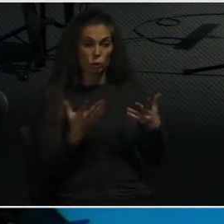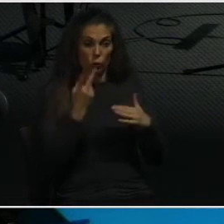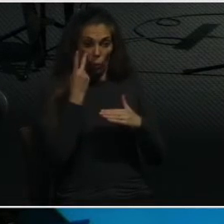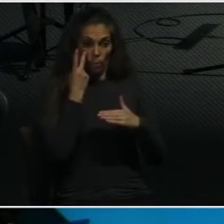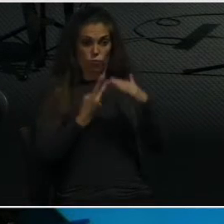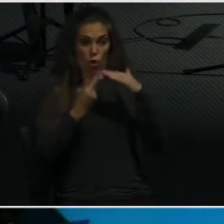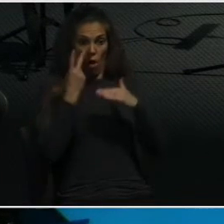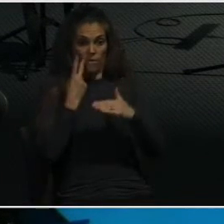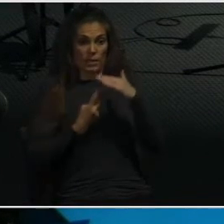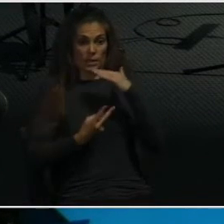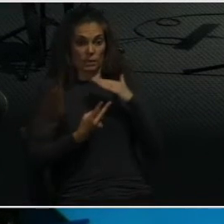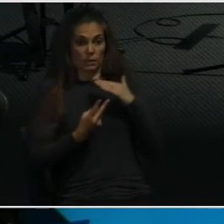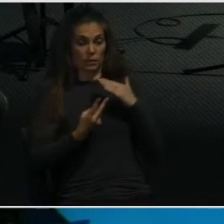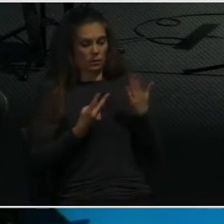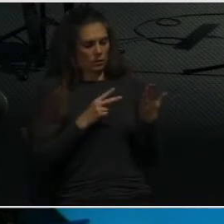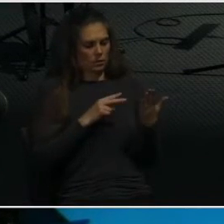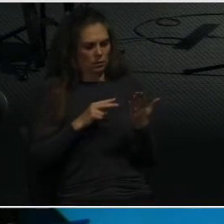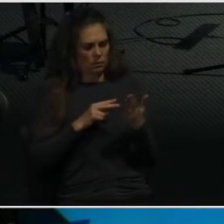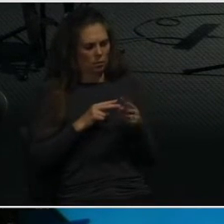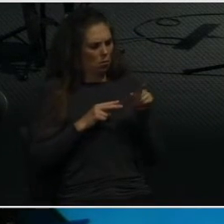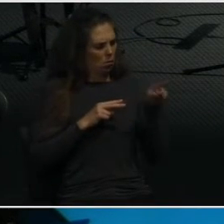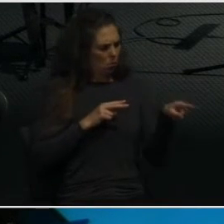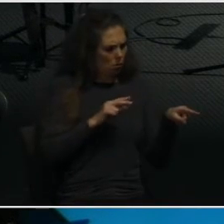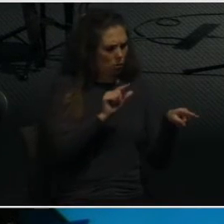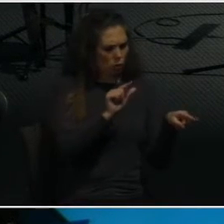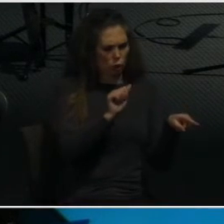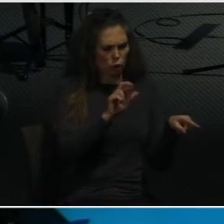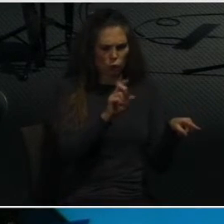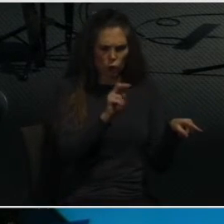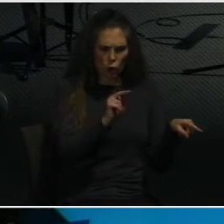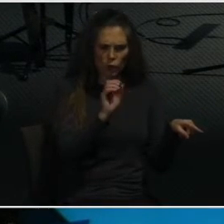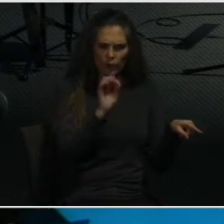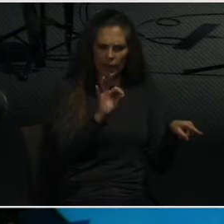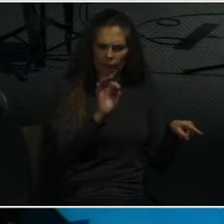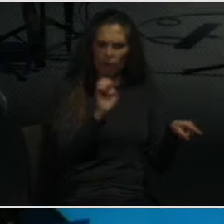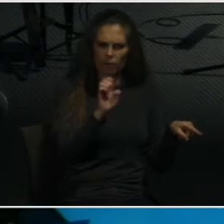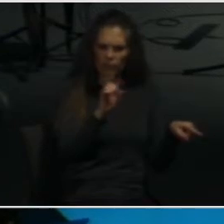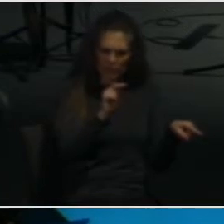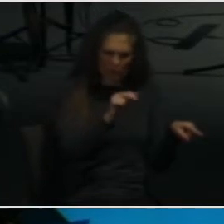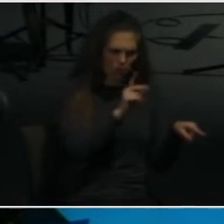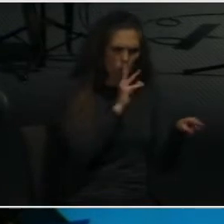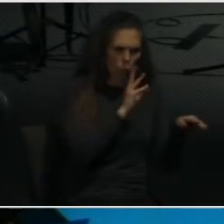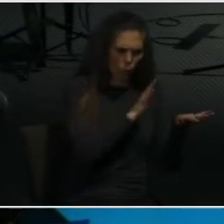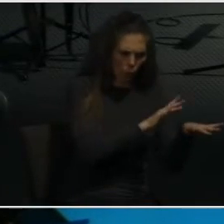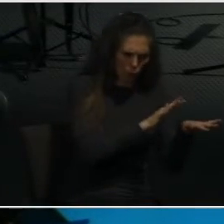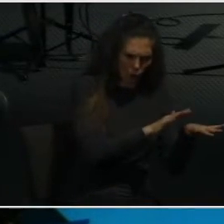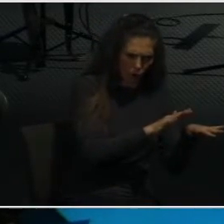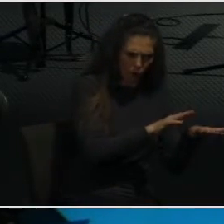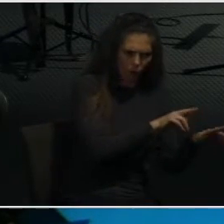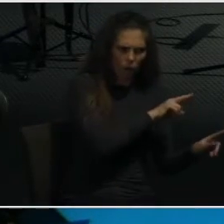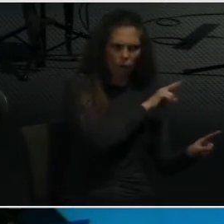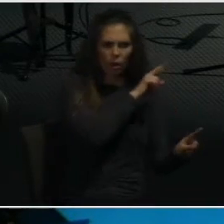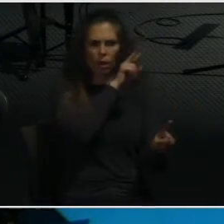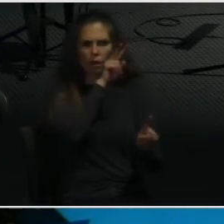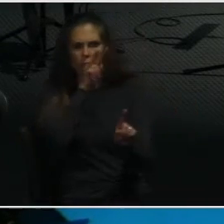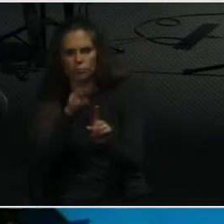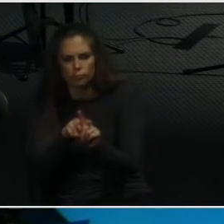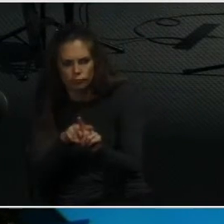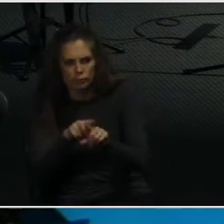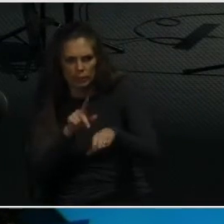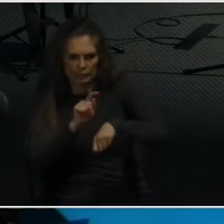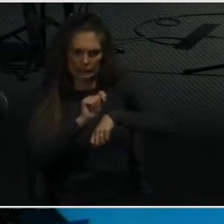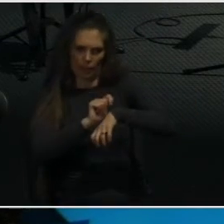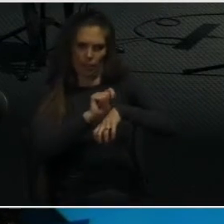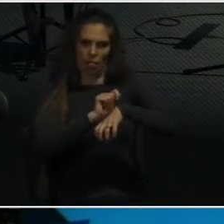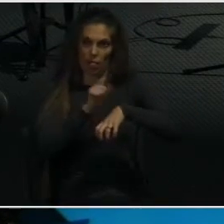Eden's river from the garden and use it to portray the future with this glorious river coming from God to